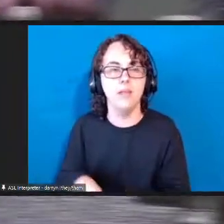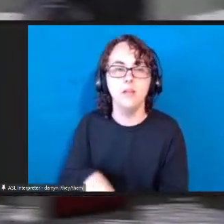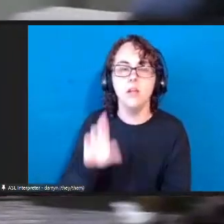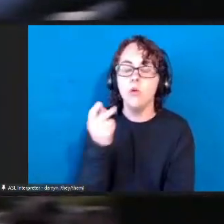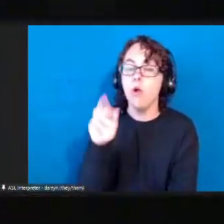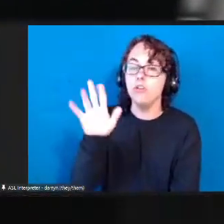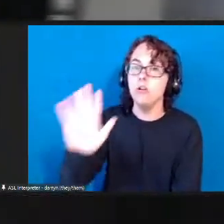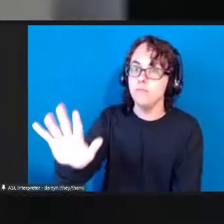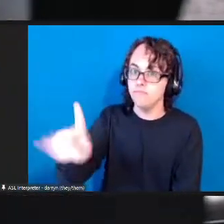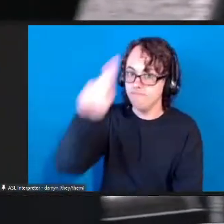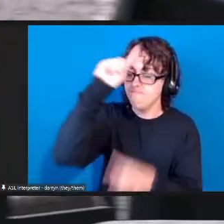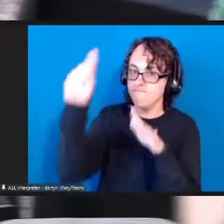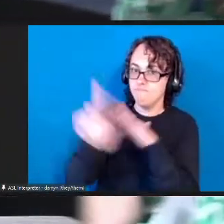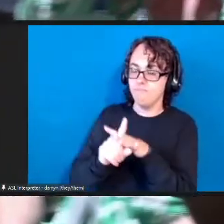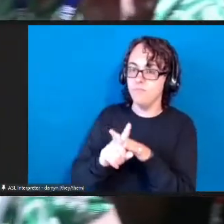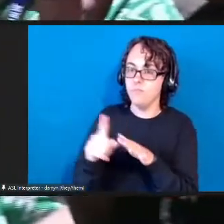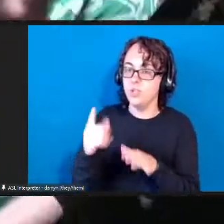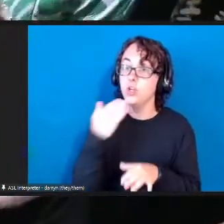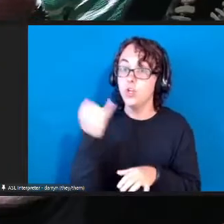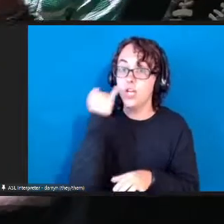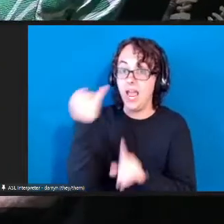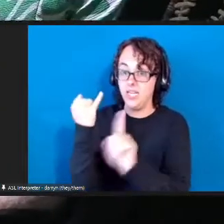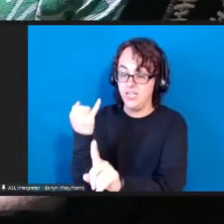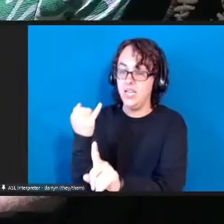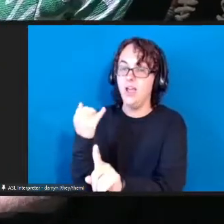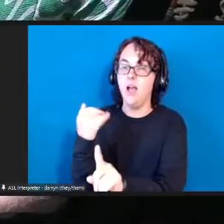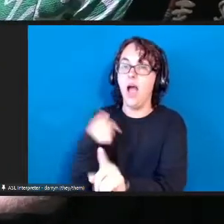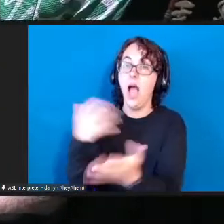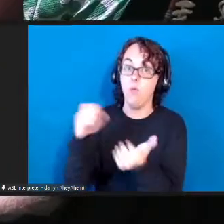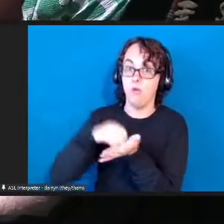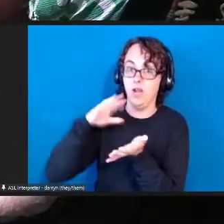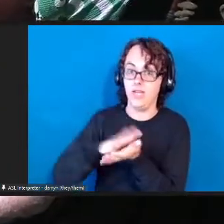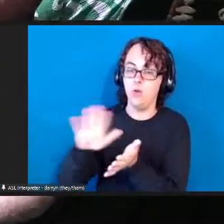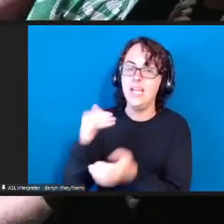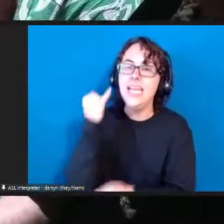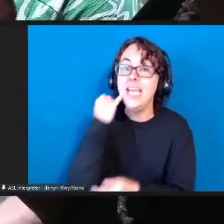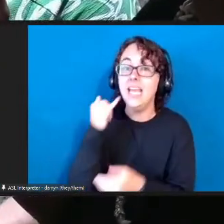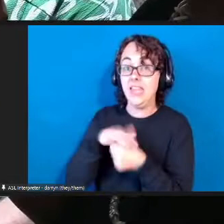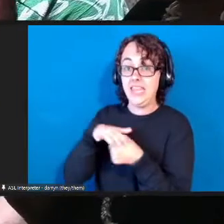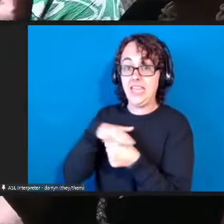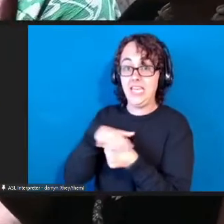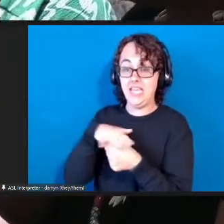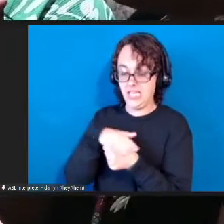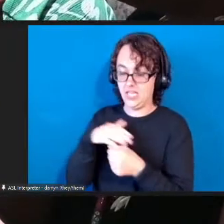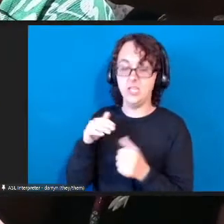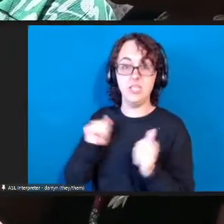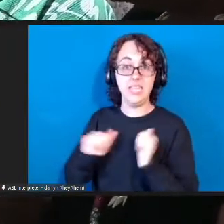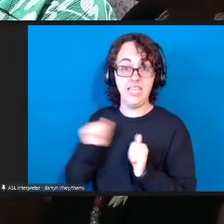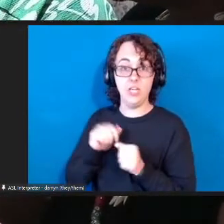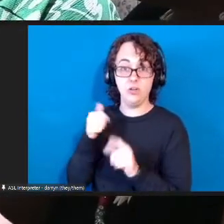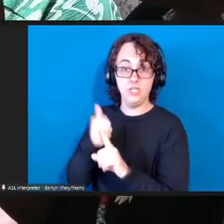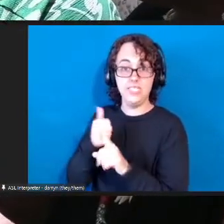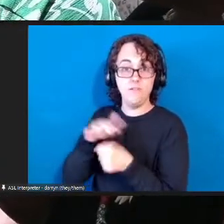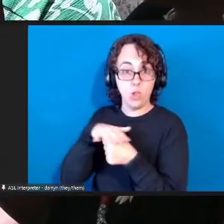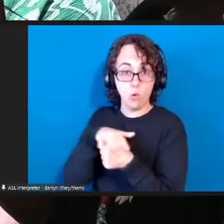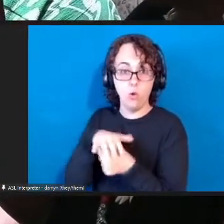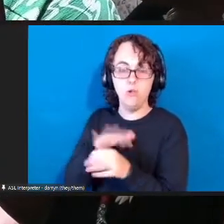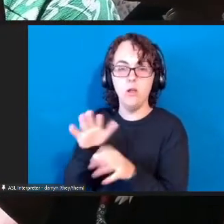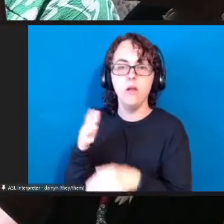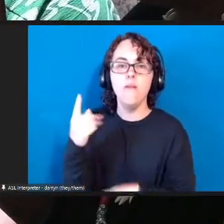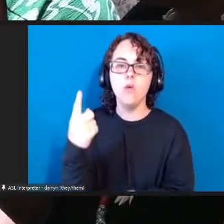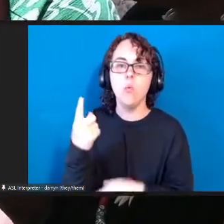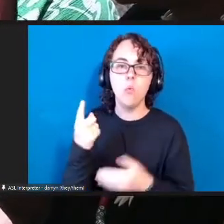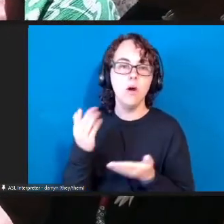want to put on record. If theater is local, then one suggestion that I would have is that local